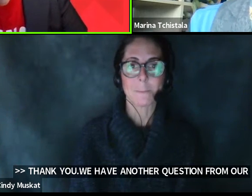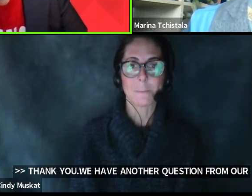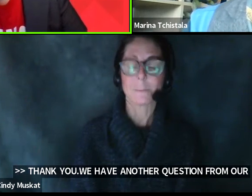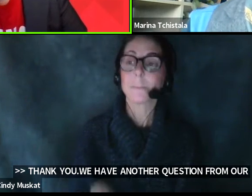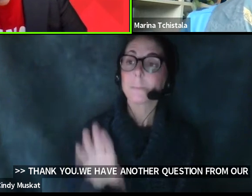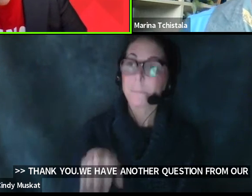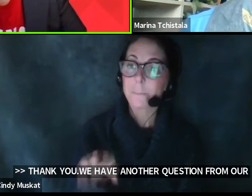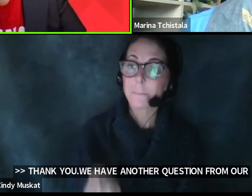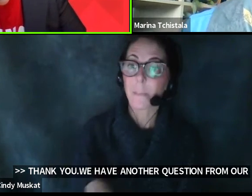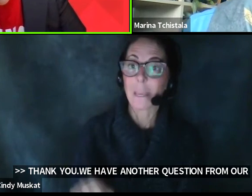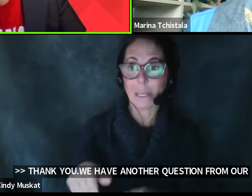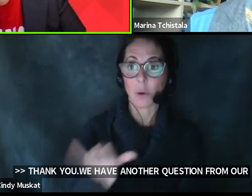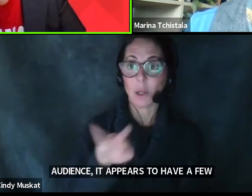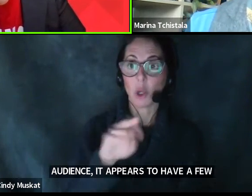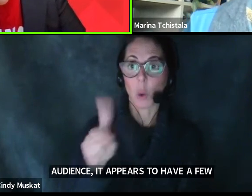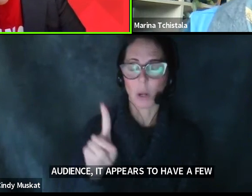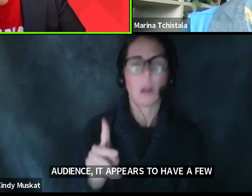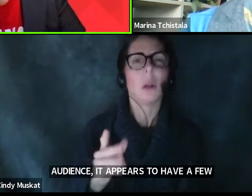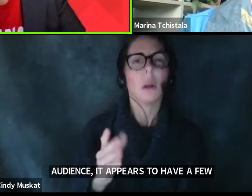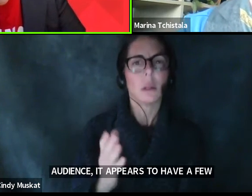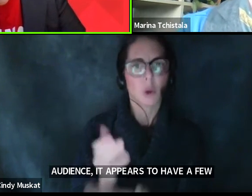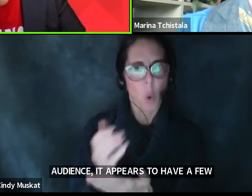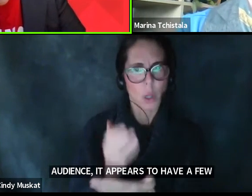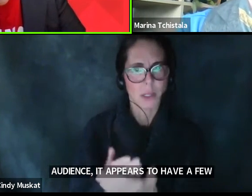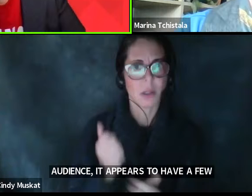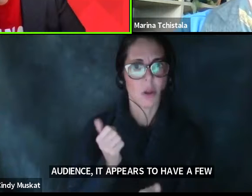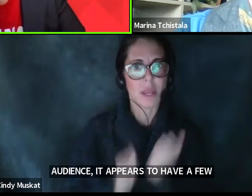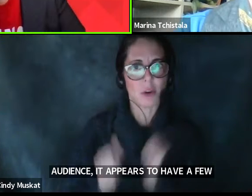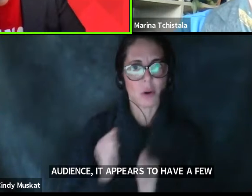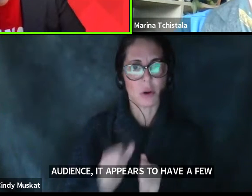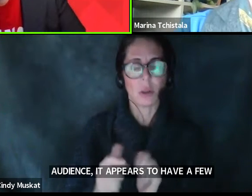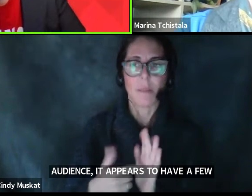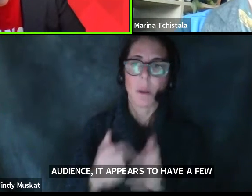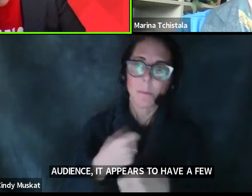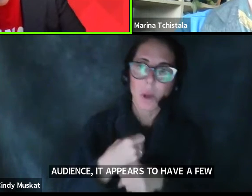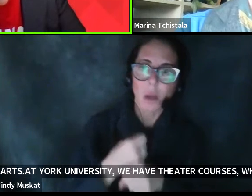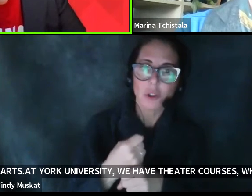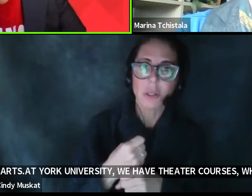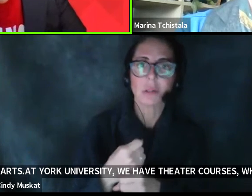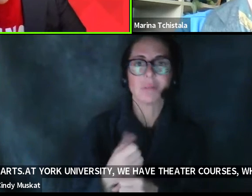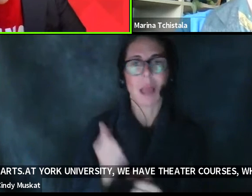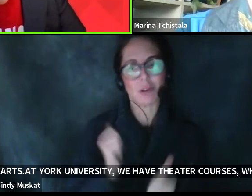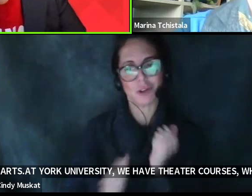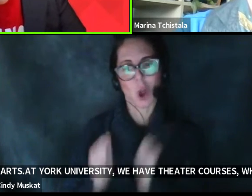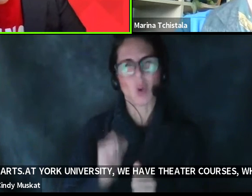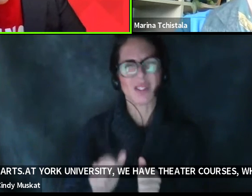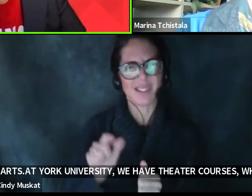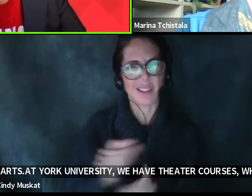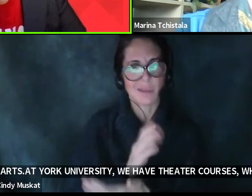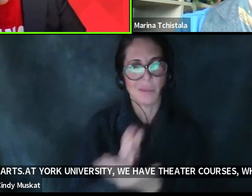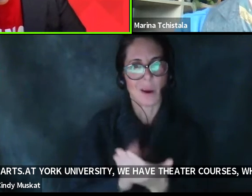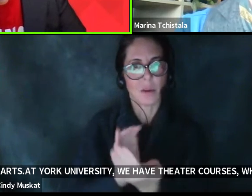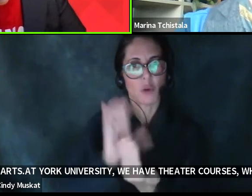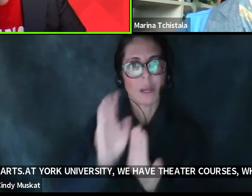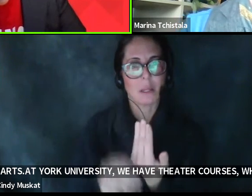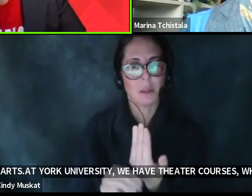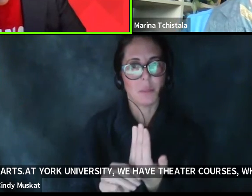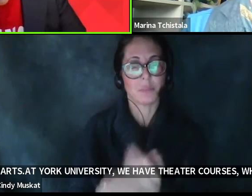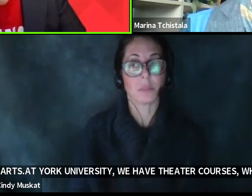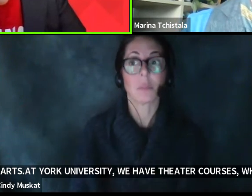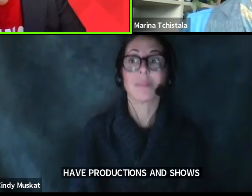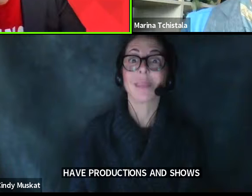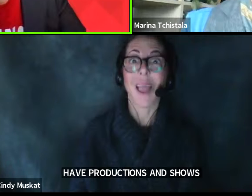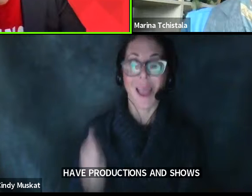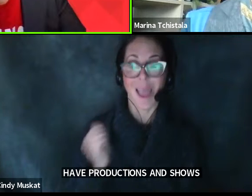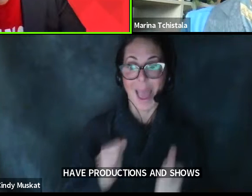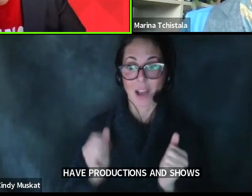have theater courses which have productions and shows as part of the curriculum. Student actors on